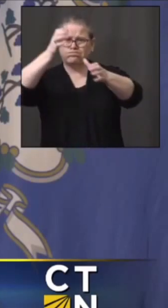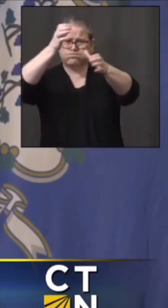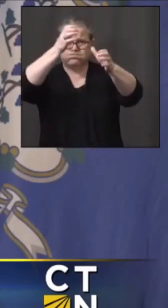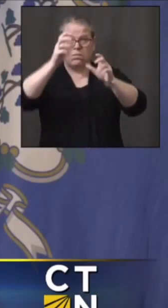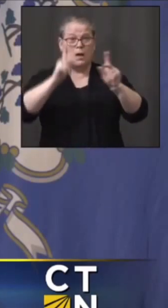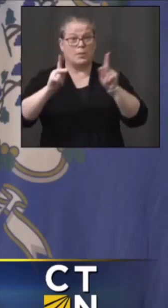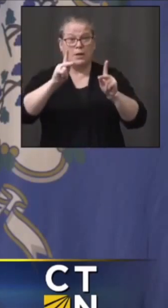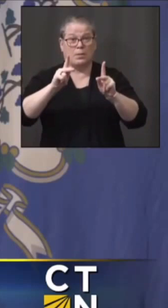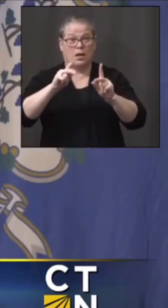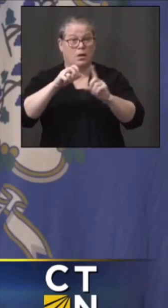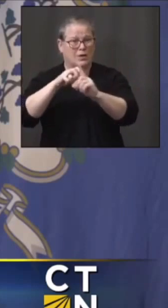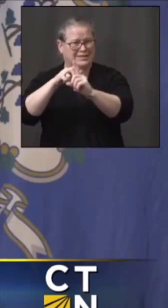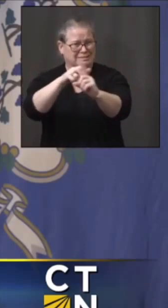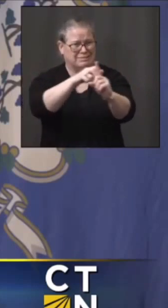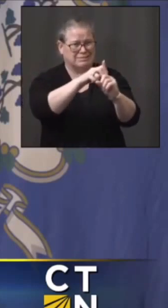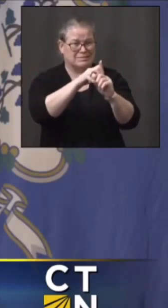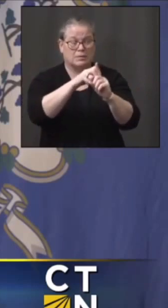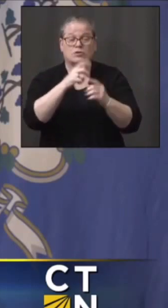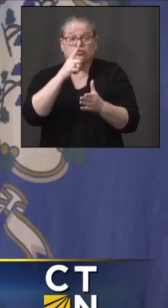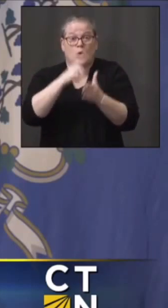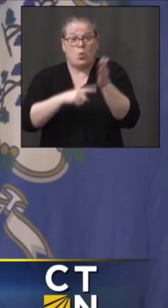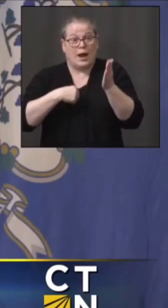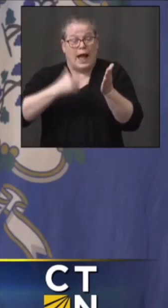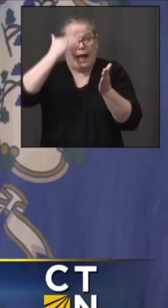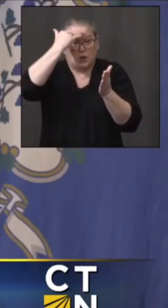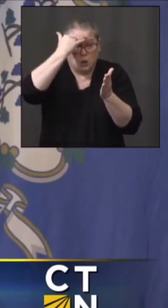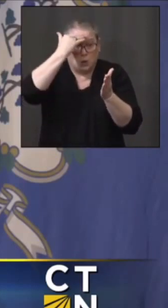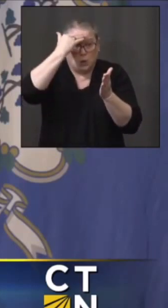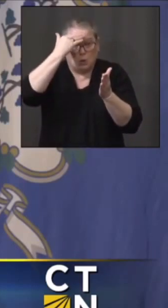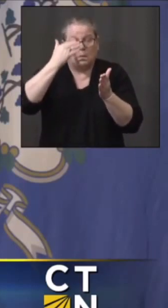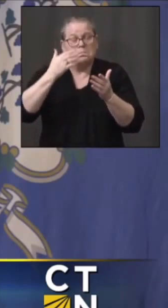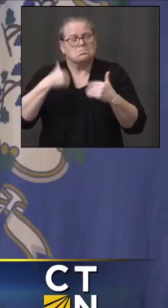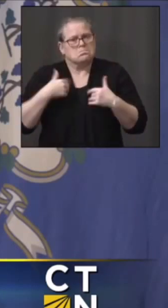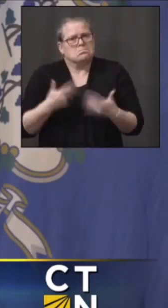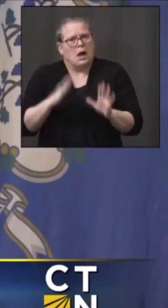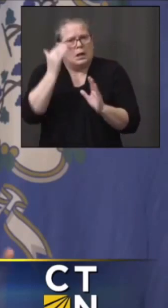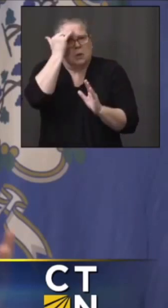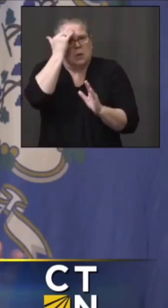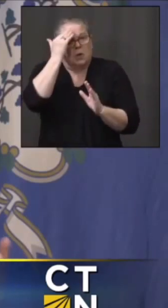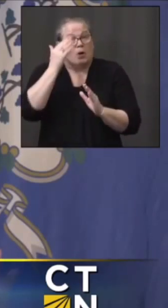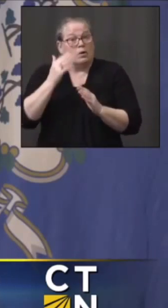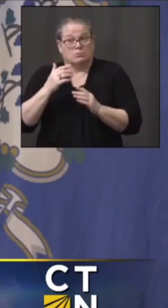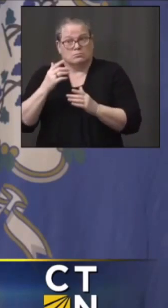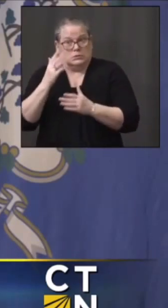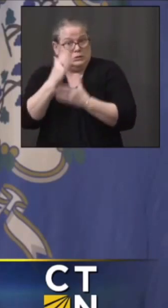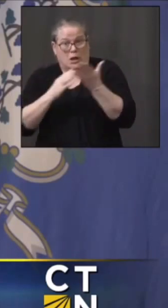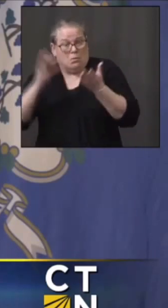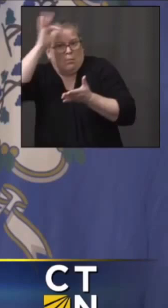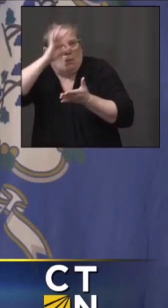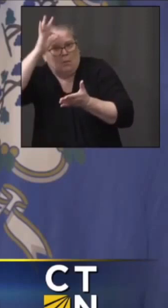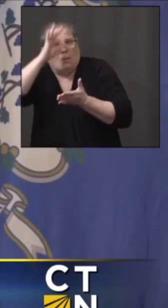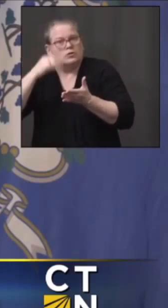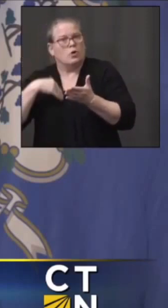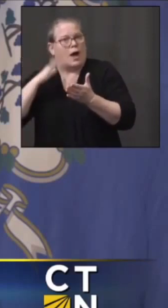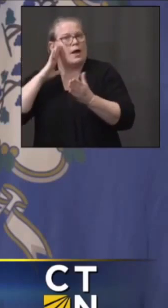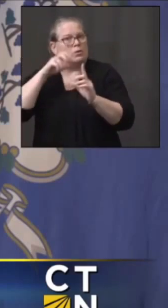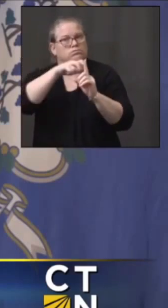just figured that my job was to take the best information I could from the best people I could and try and explain it as best I